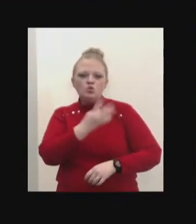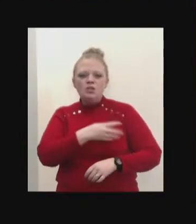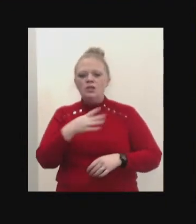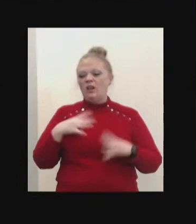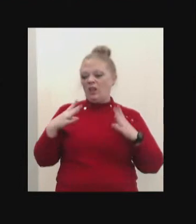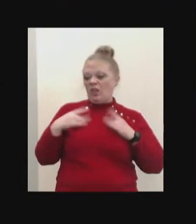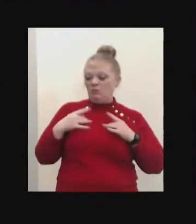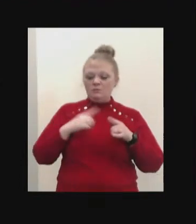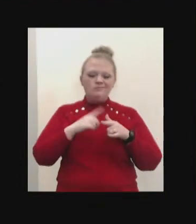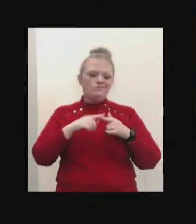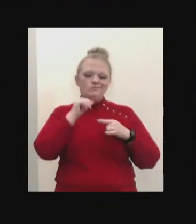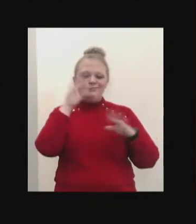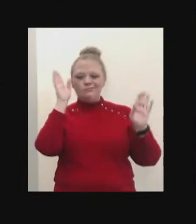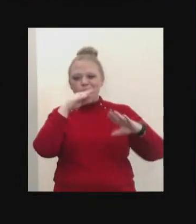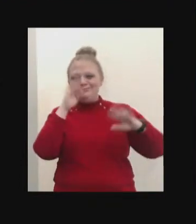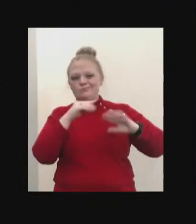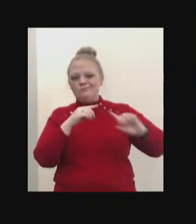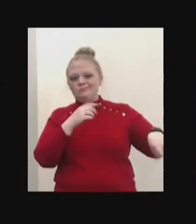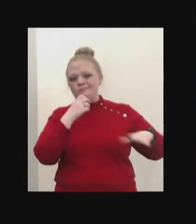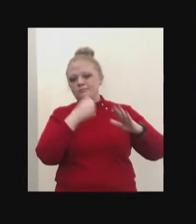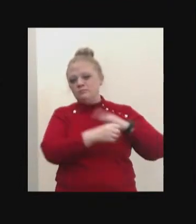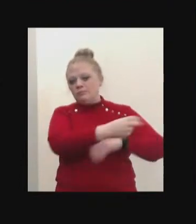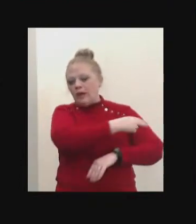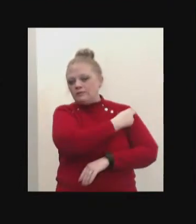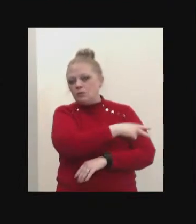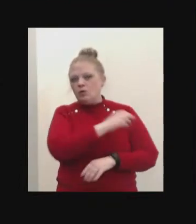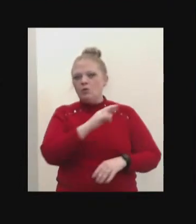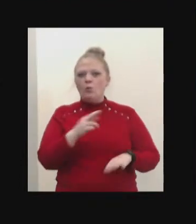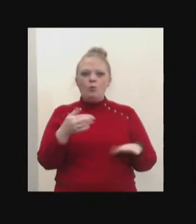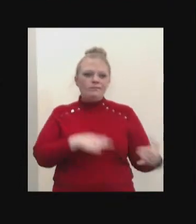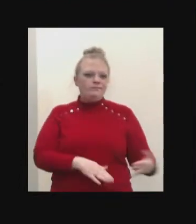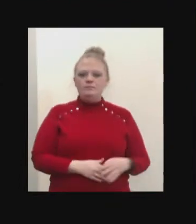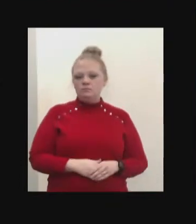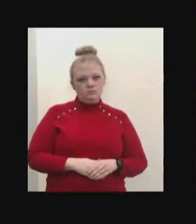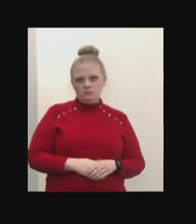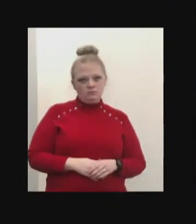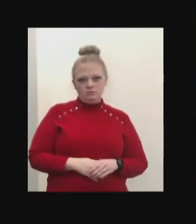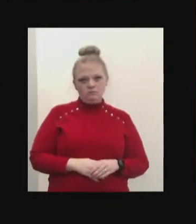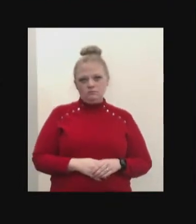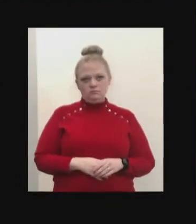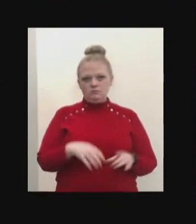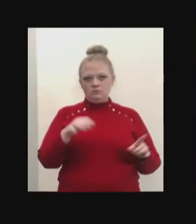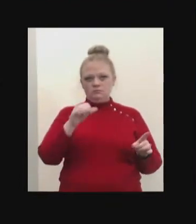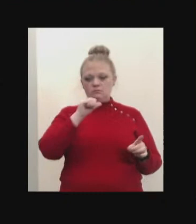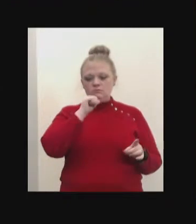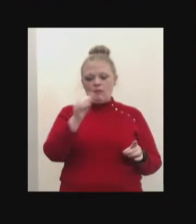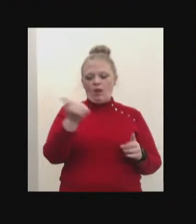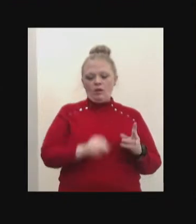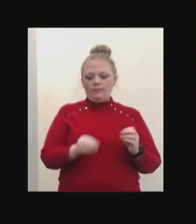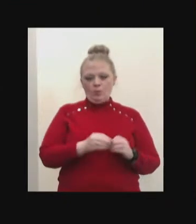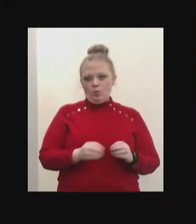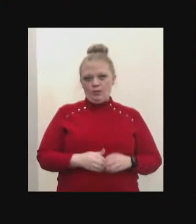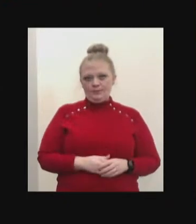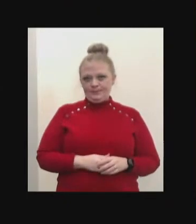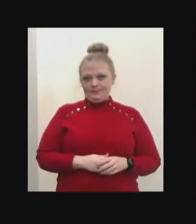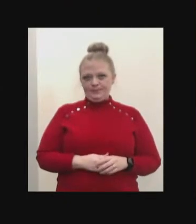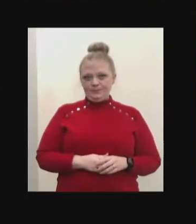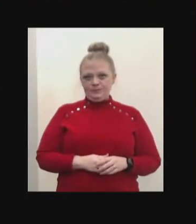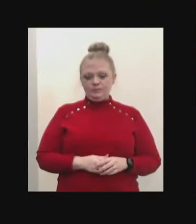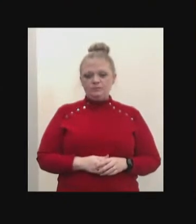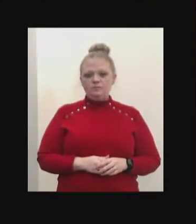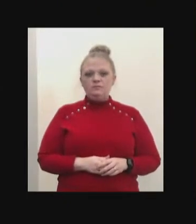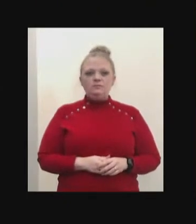worry about getting into the hospital or dying. But really, that's not the case anymore. So we know that there